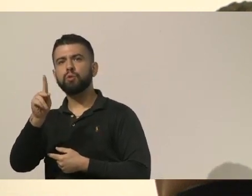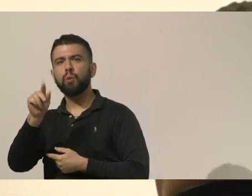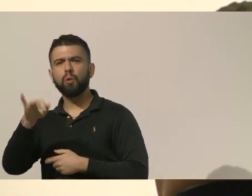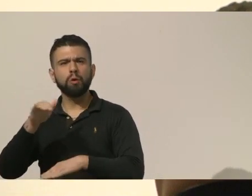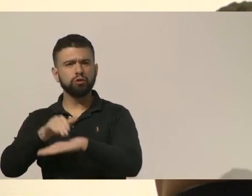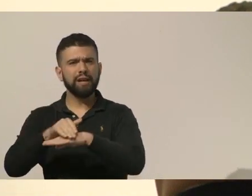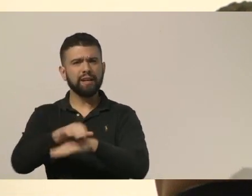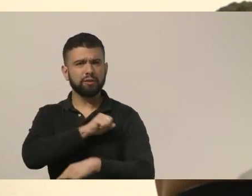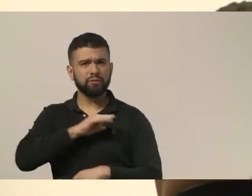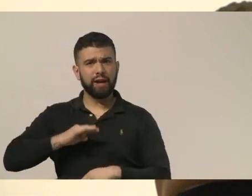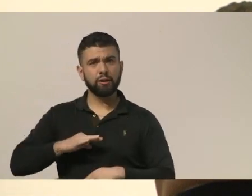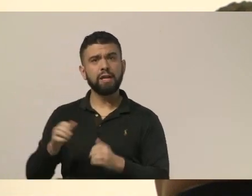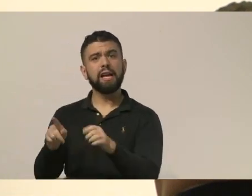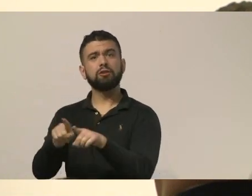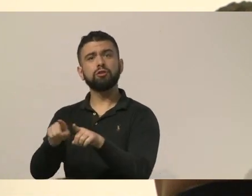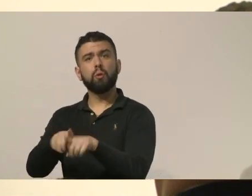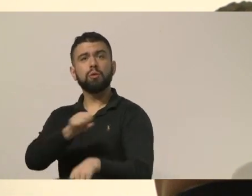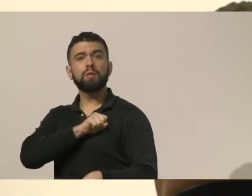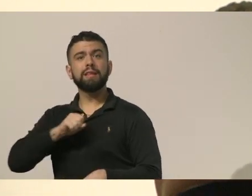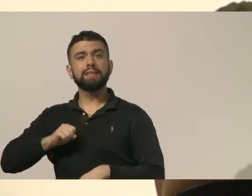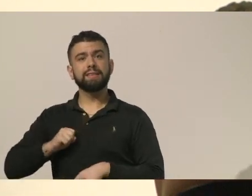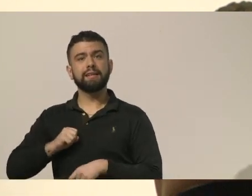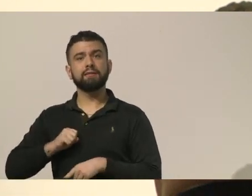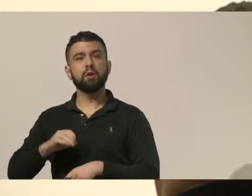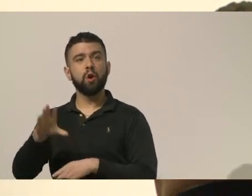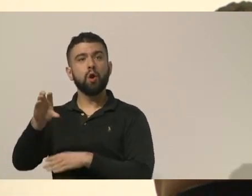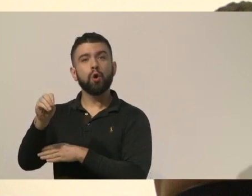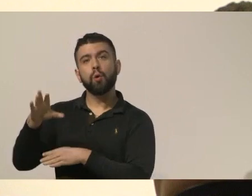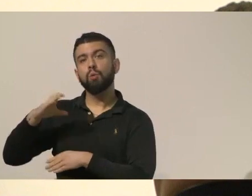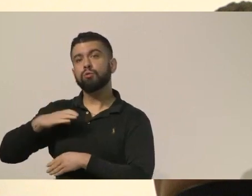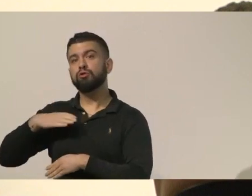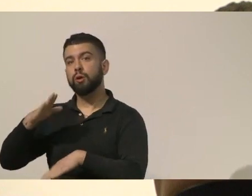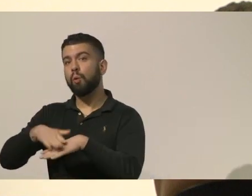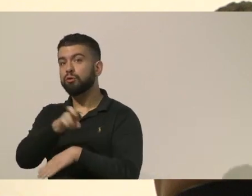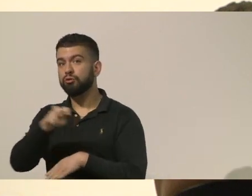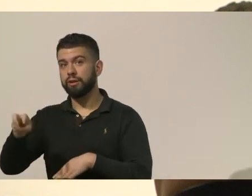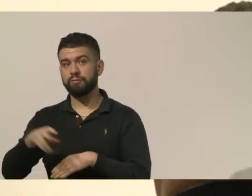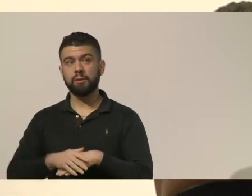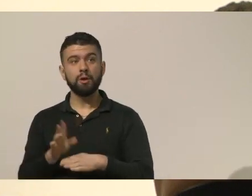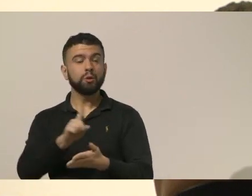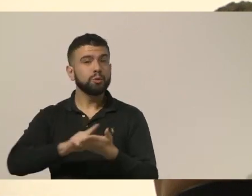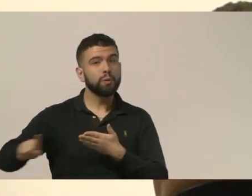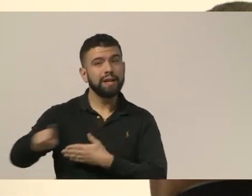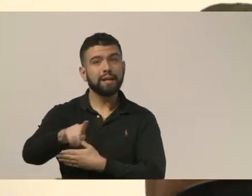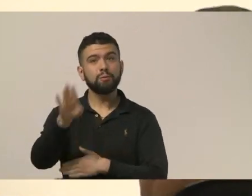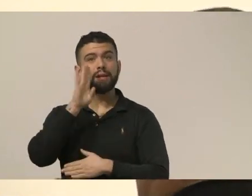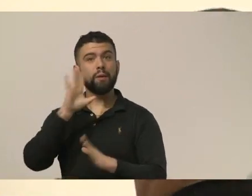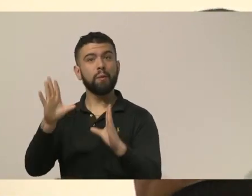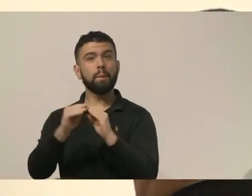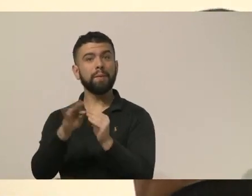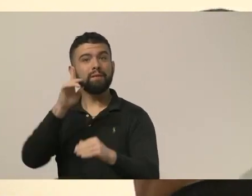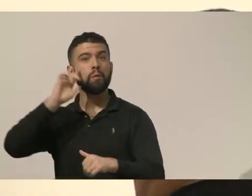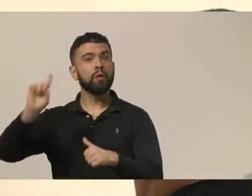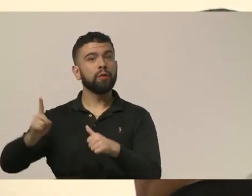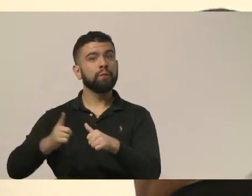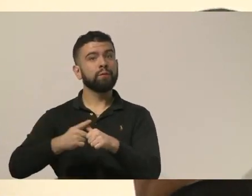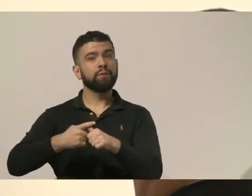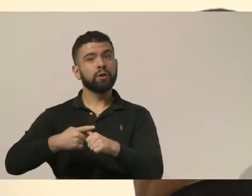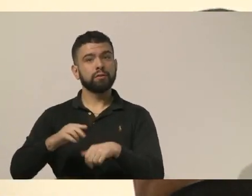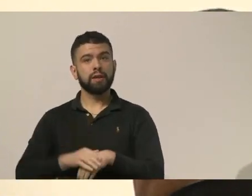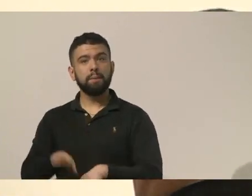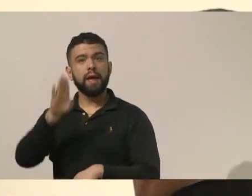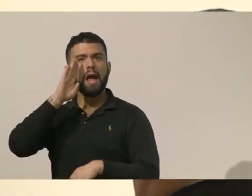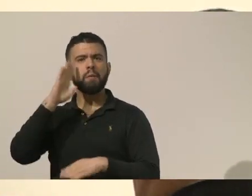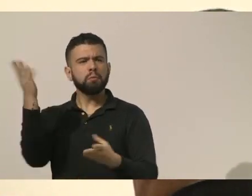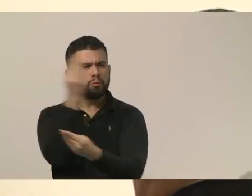Senate's co-chair on transfer. The council meets for the first time next week, and we will share a list of members and the scope of their